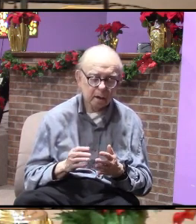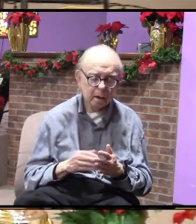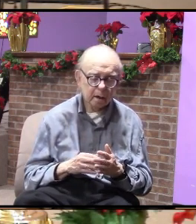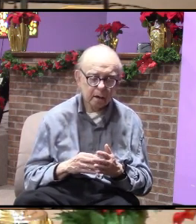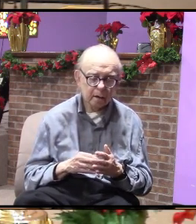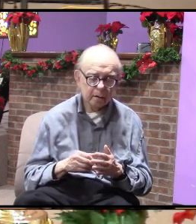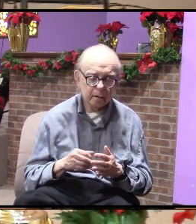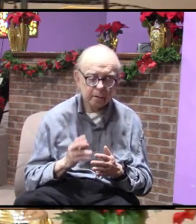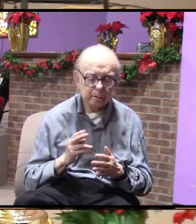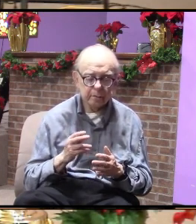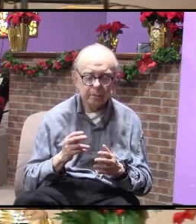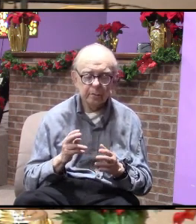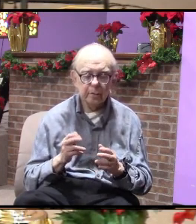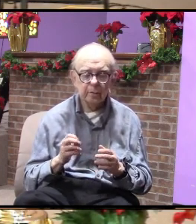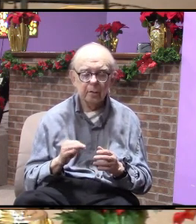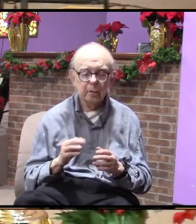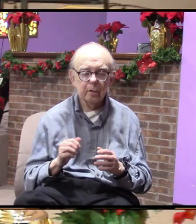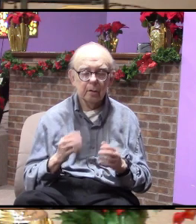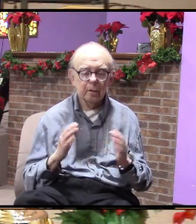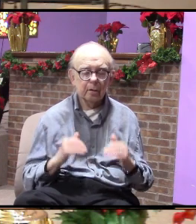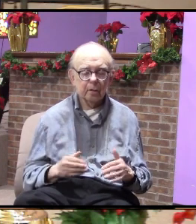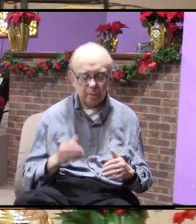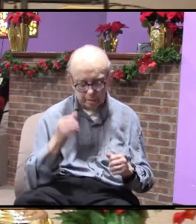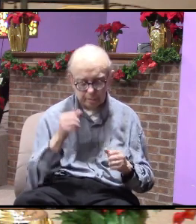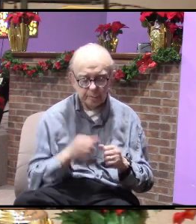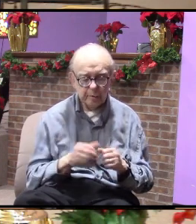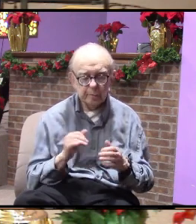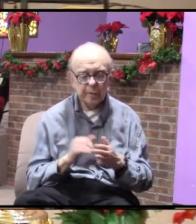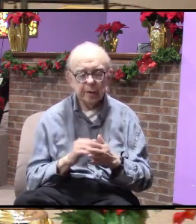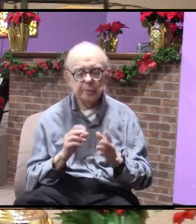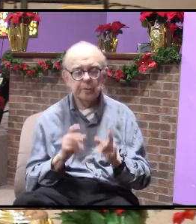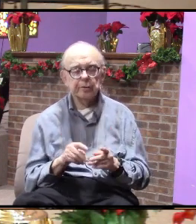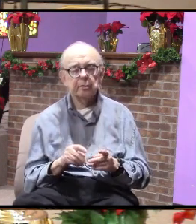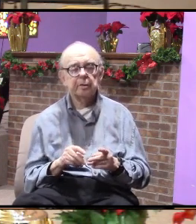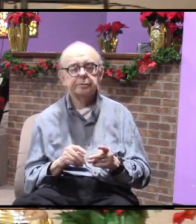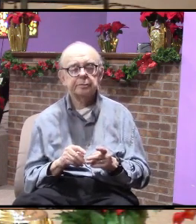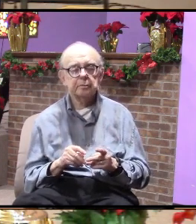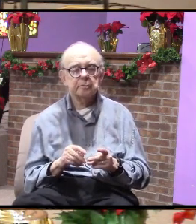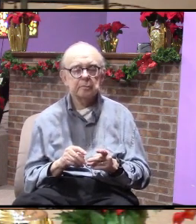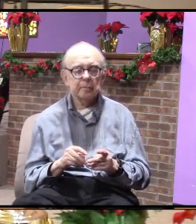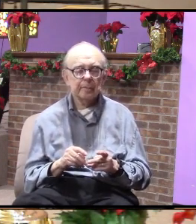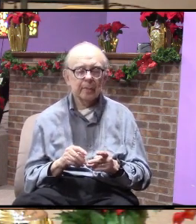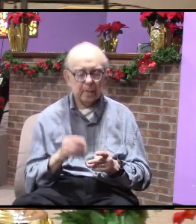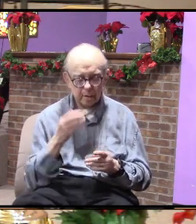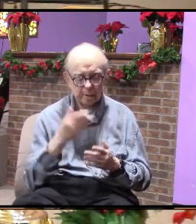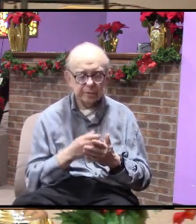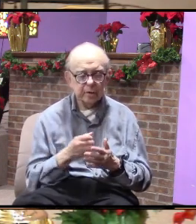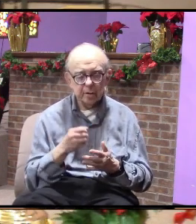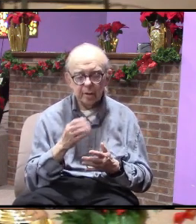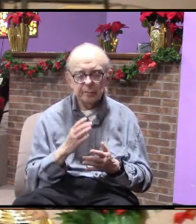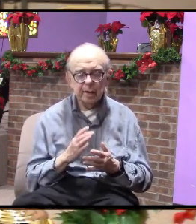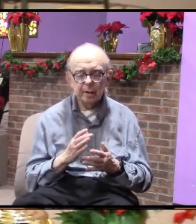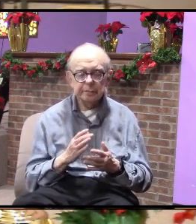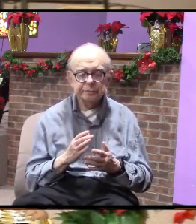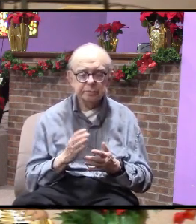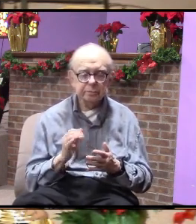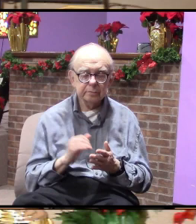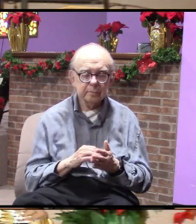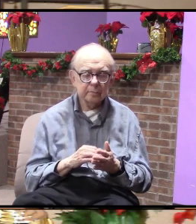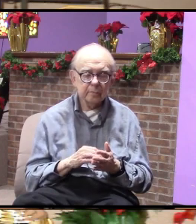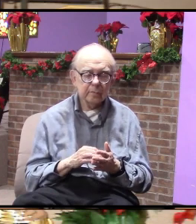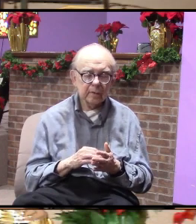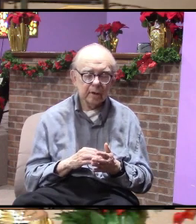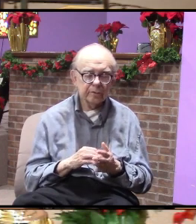what is a human being that you remember him? A son of man that you look